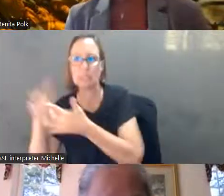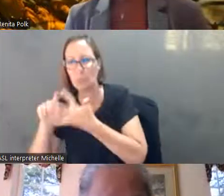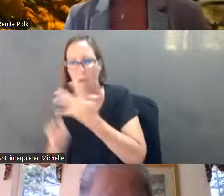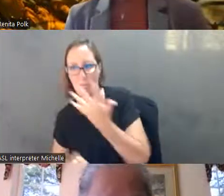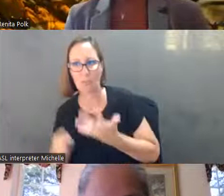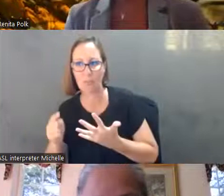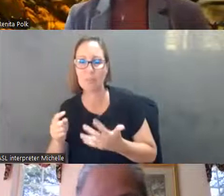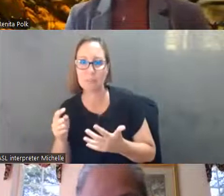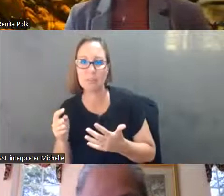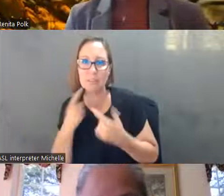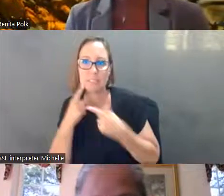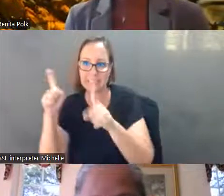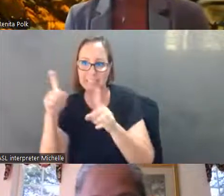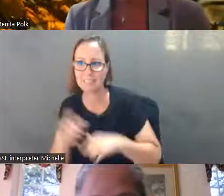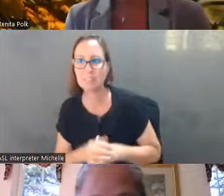Thank you, Darcy.